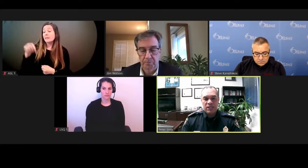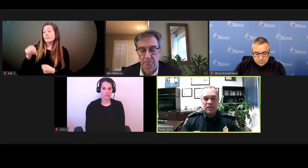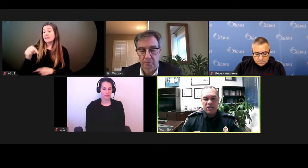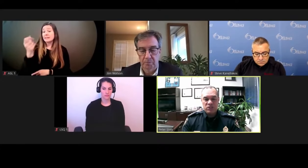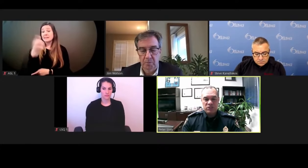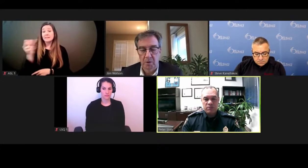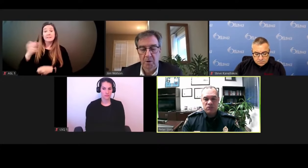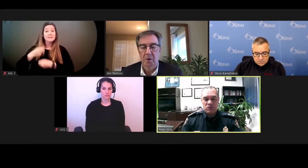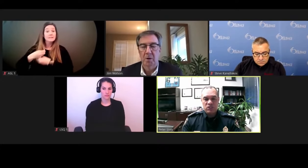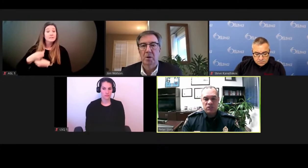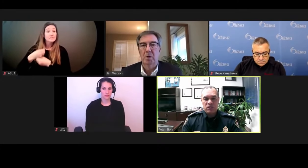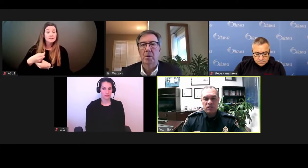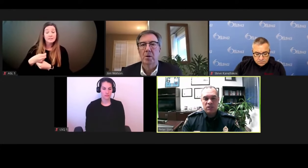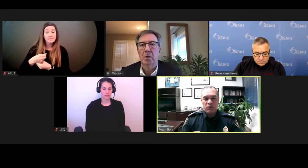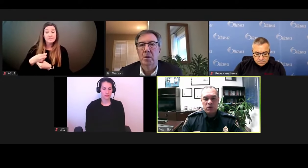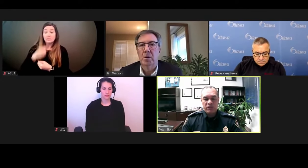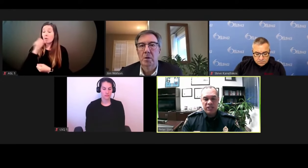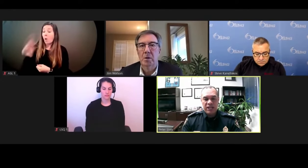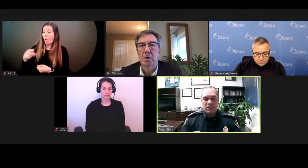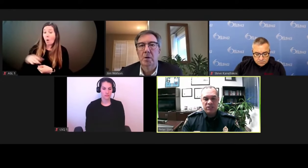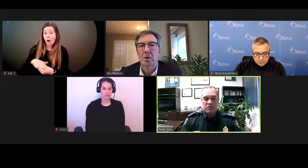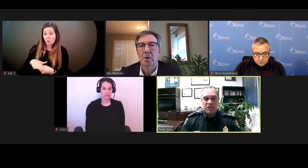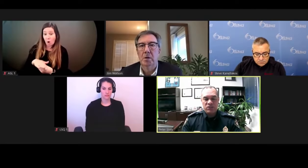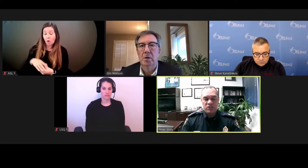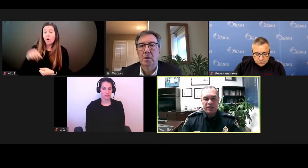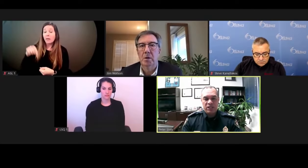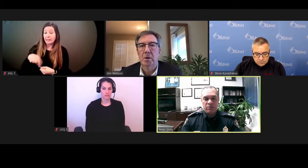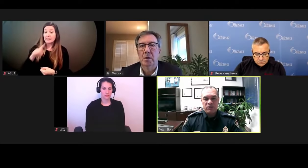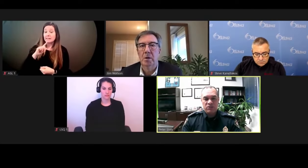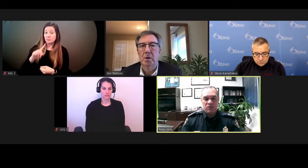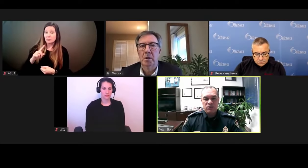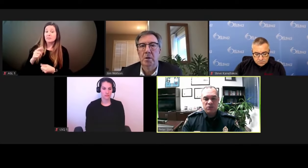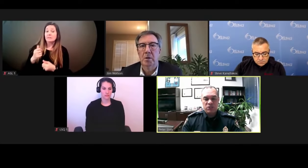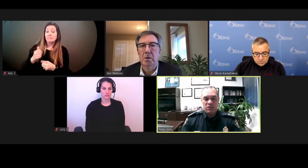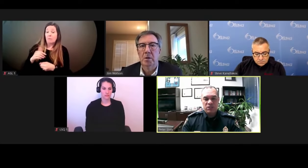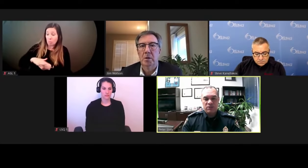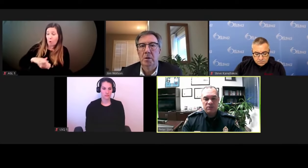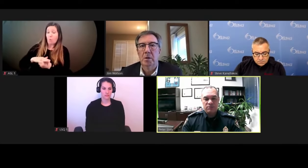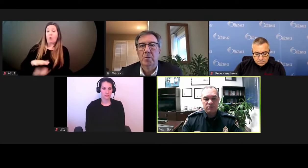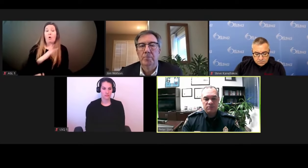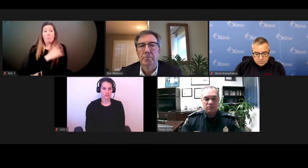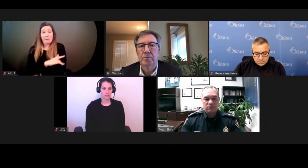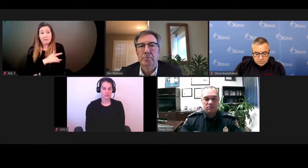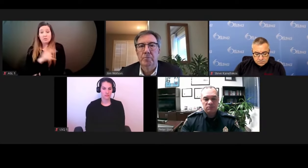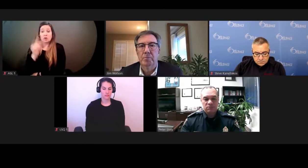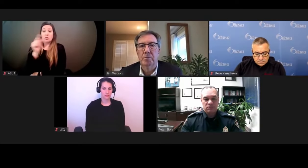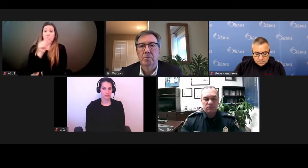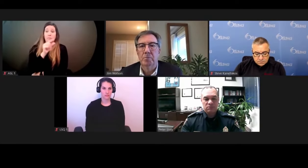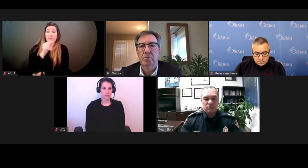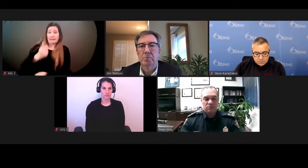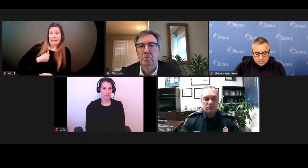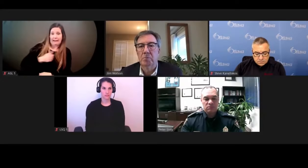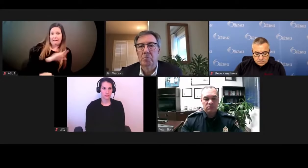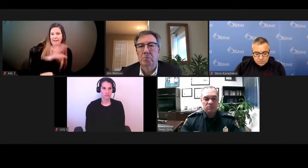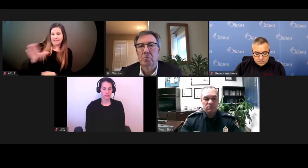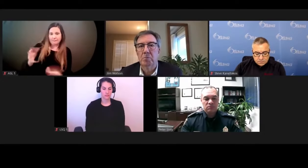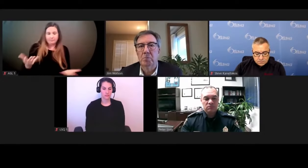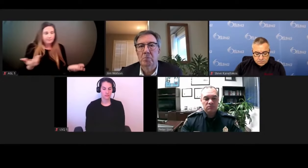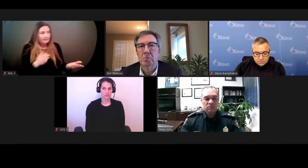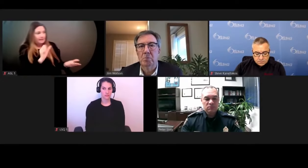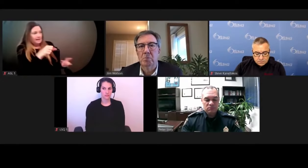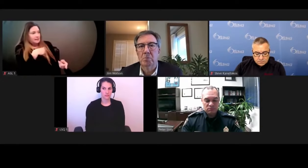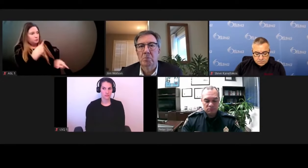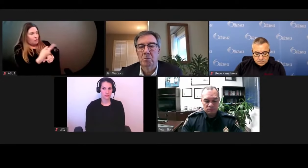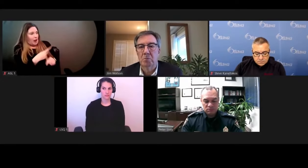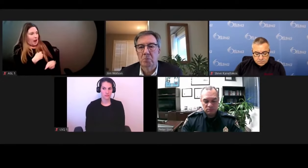a national demonstration, and one that has international elements associated to it. I know, but I don't know what that means, right? When you say other than